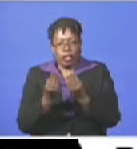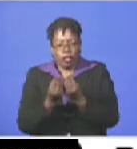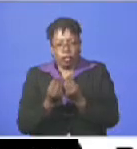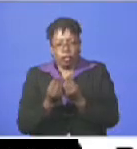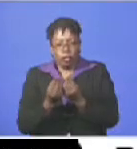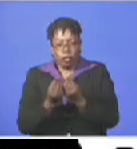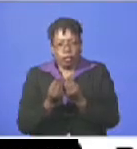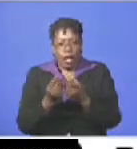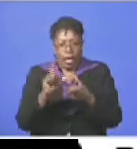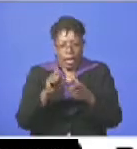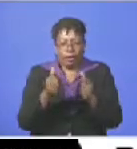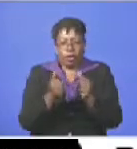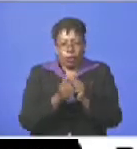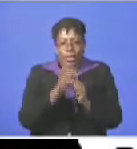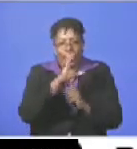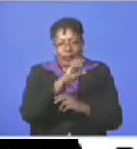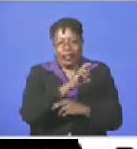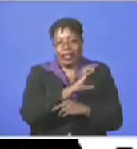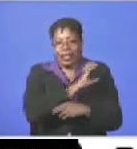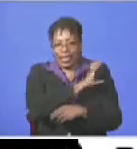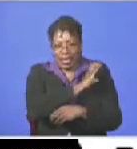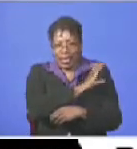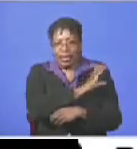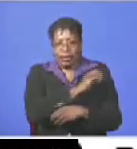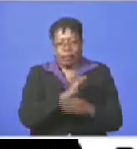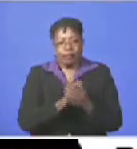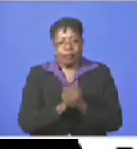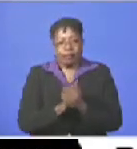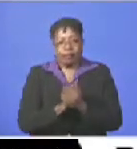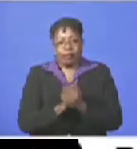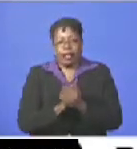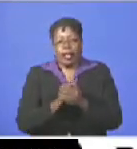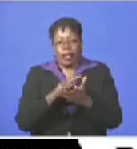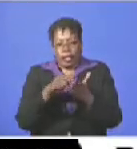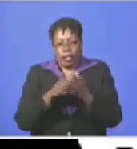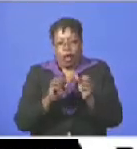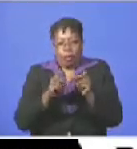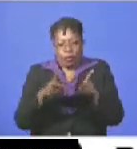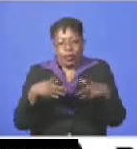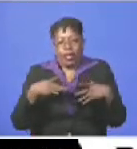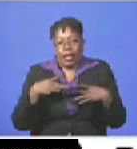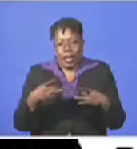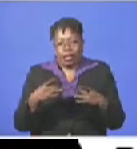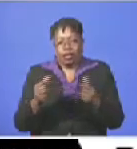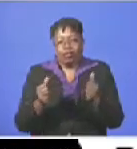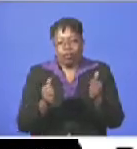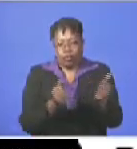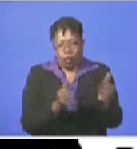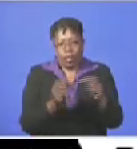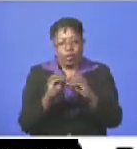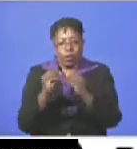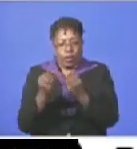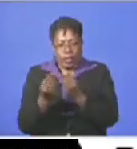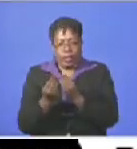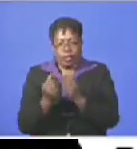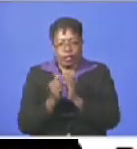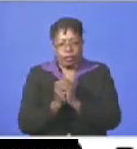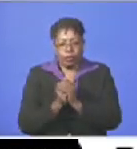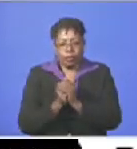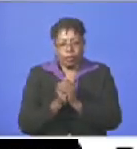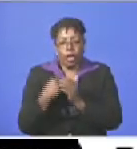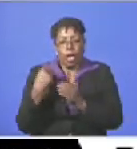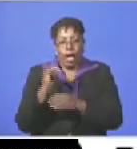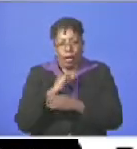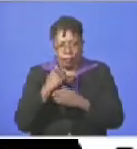and it aligns with Cleveland Clinic's mission, these are the types of opportunities that we'd like to pursue as an organization. And I'm